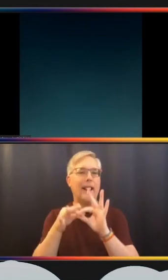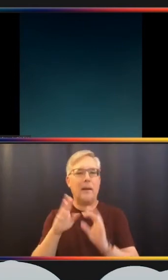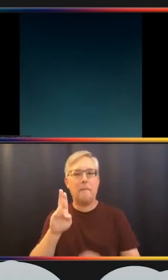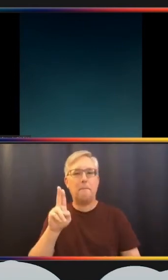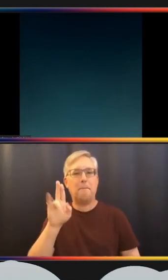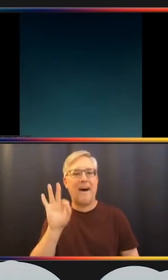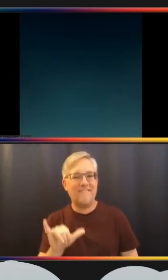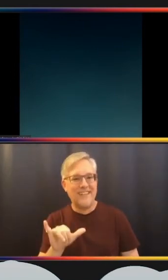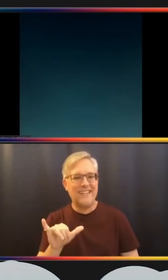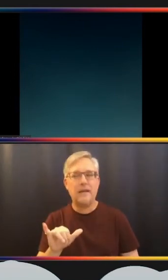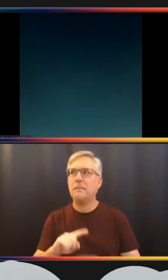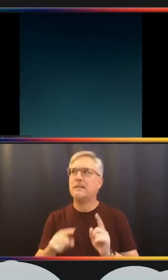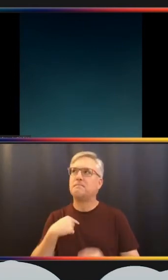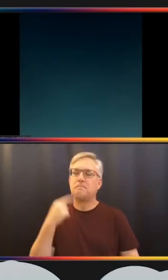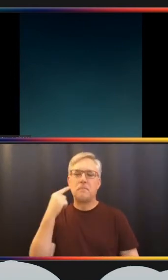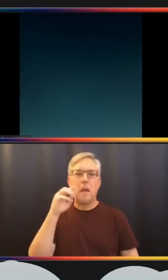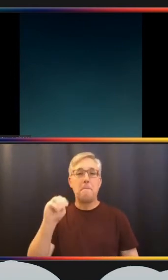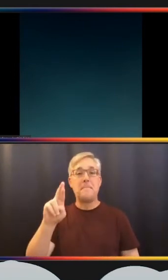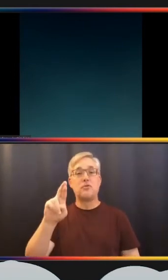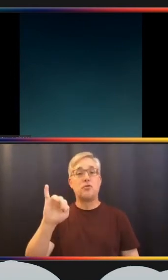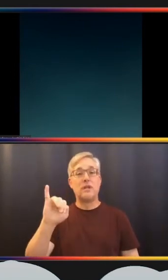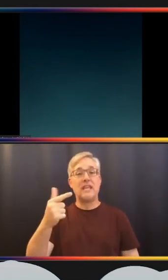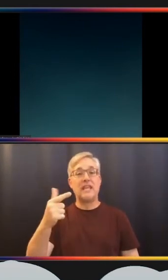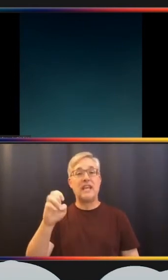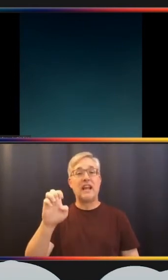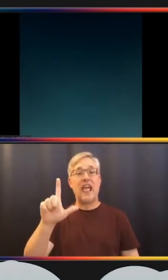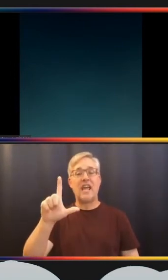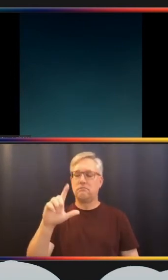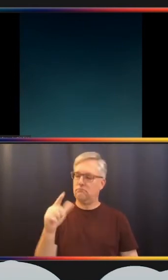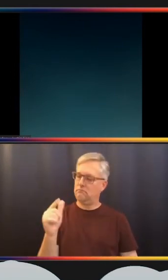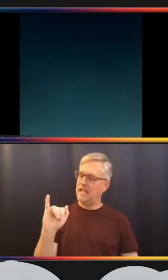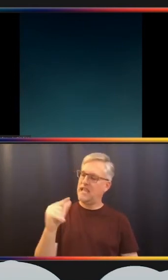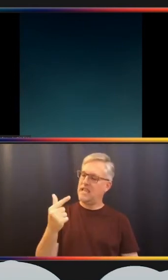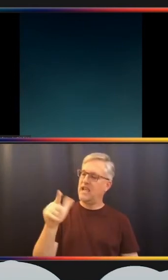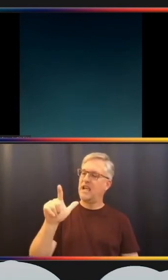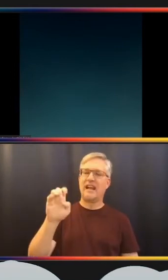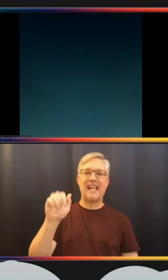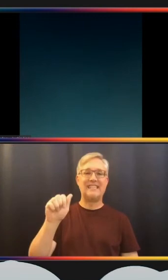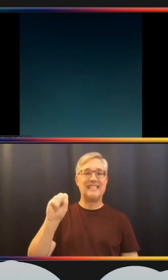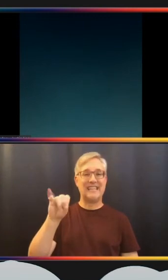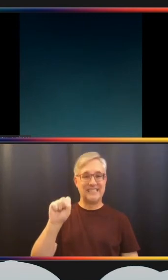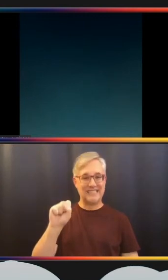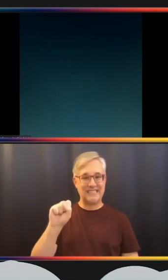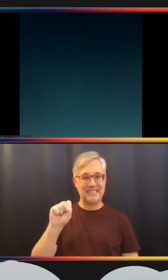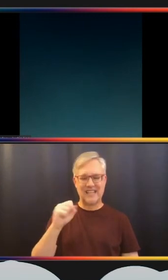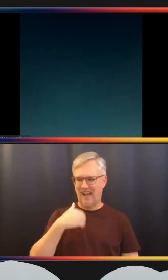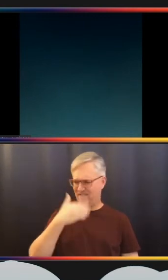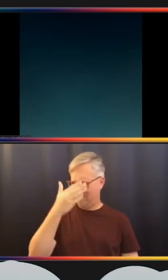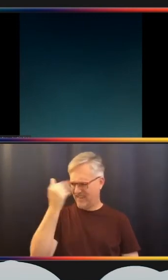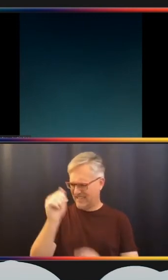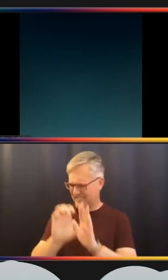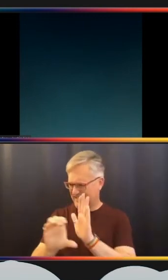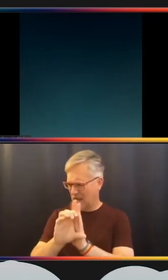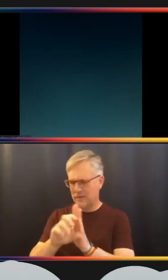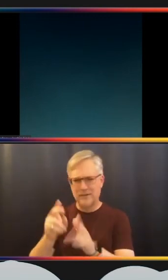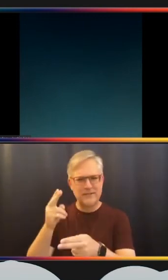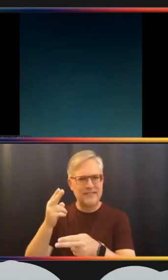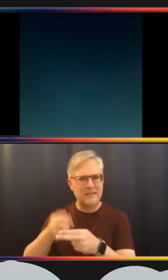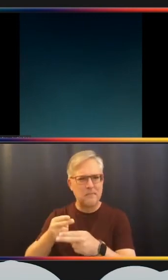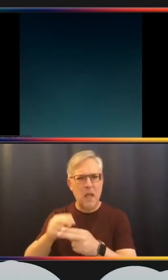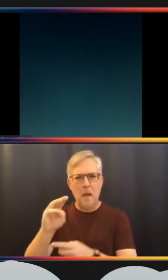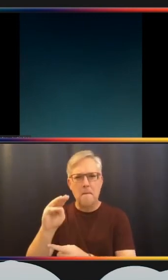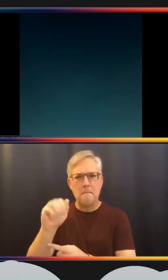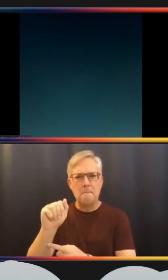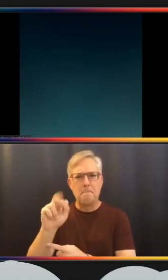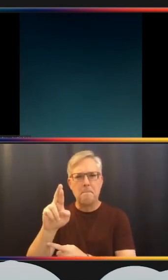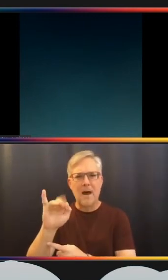for sitcom world, Mr. Iglesias would be really fun, because I forget her character name. Marisol, maybe. Cree plays Marisol, and she's